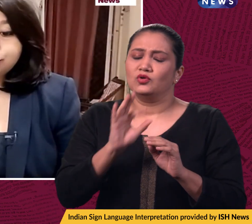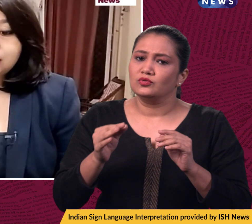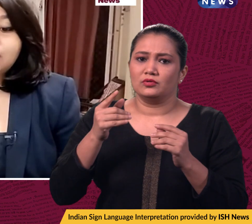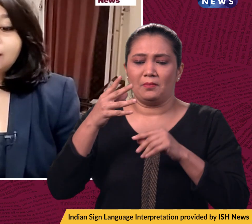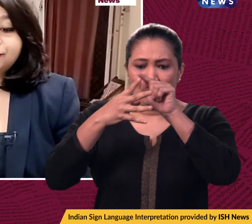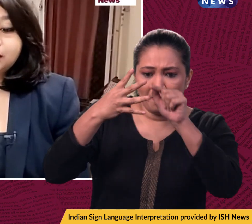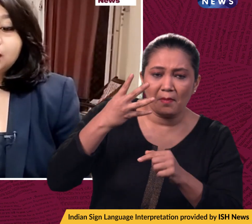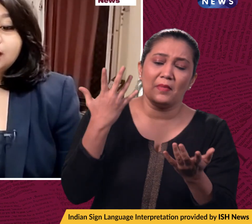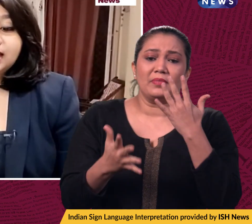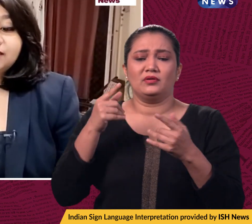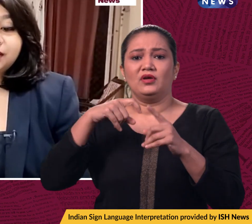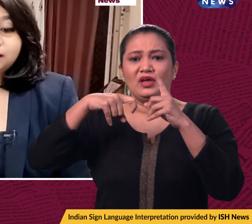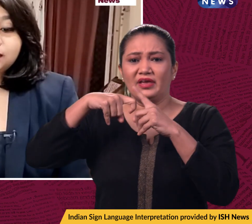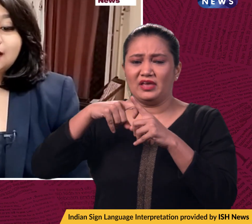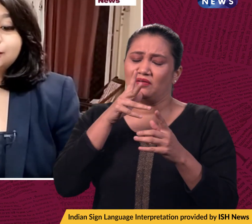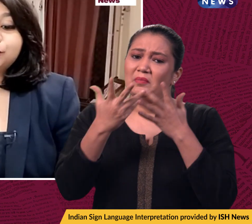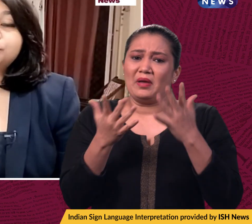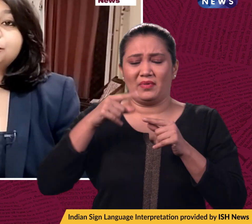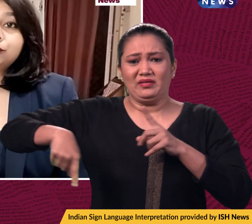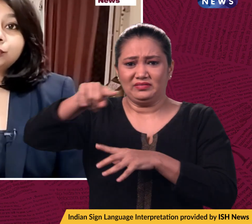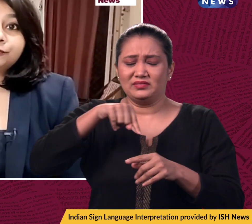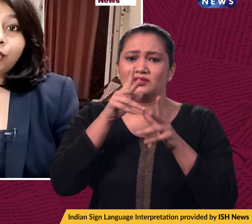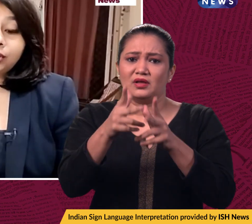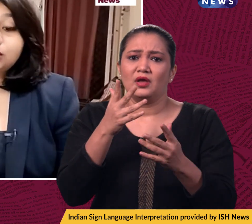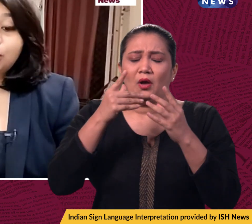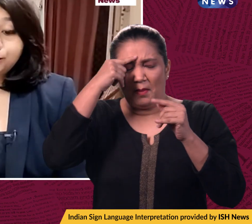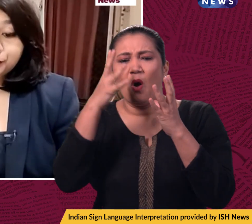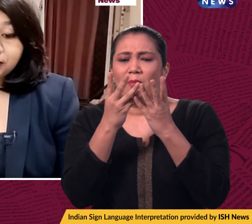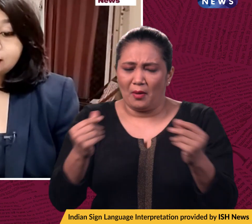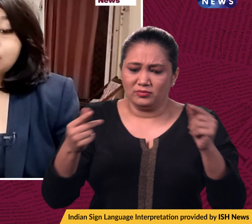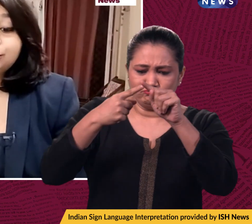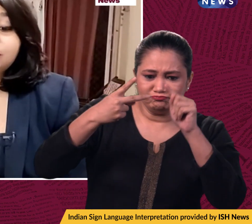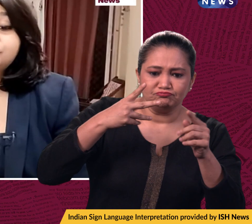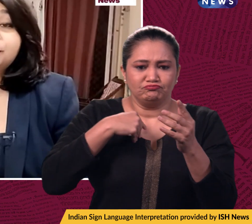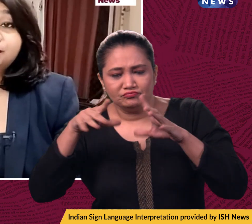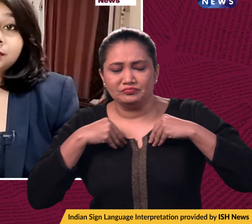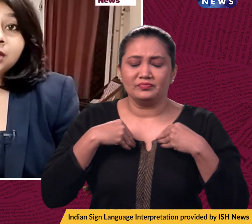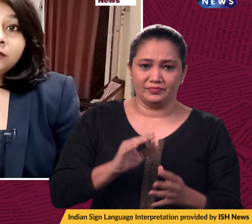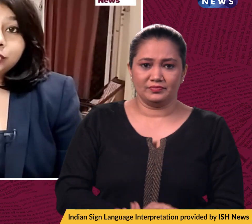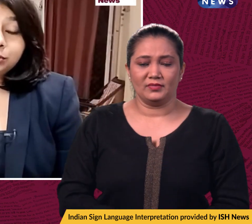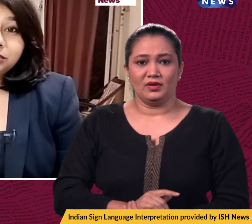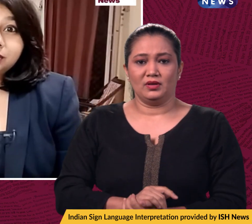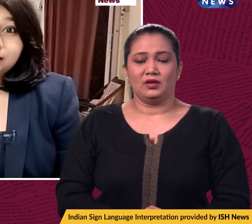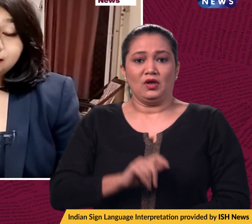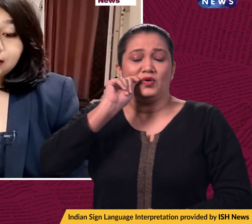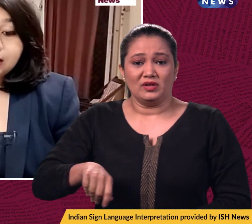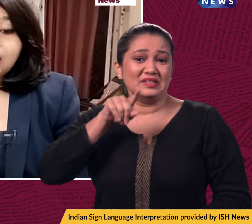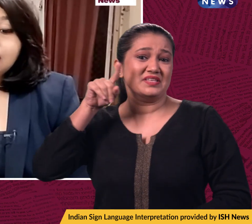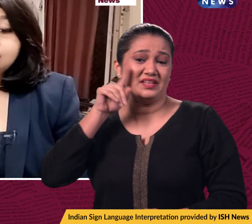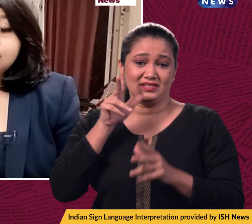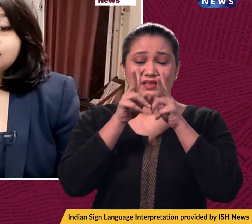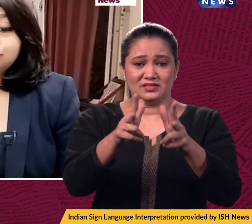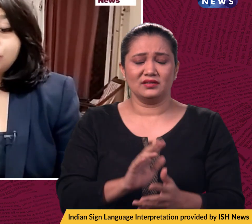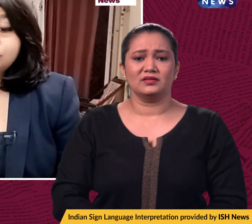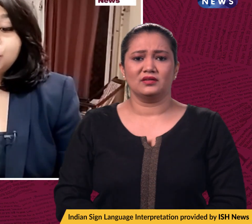being agreed after Kyiv hinted at a possible route for a compromise. Now, Ukraine's President Volodymyr Zelenskyy